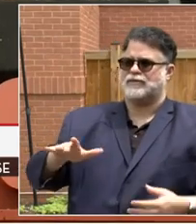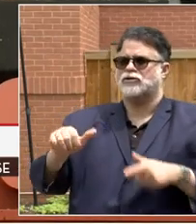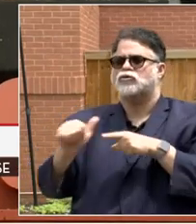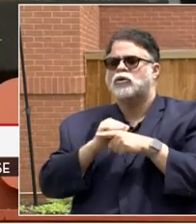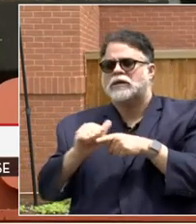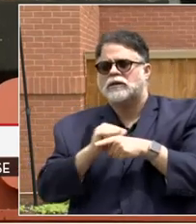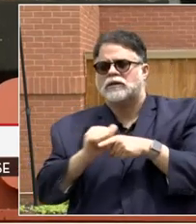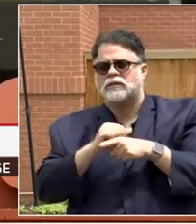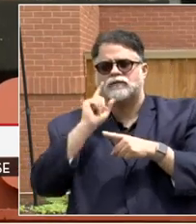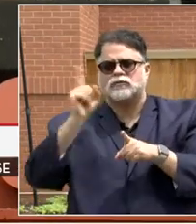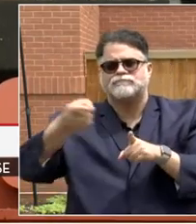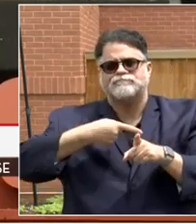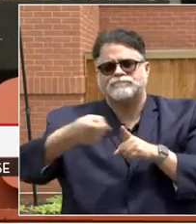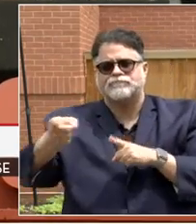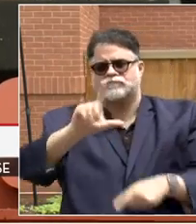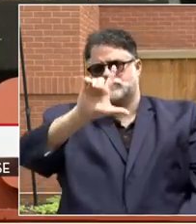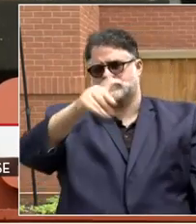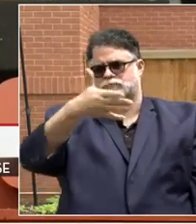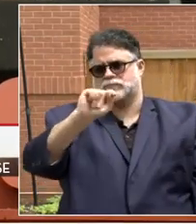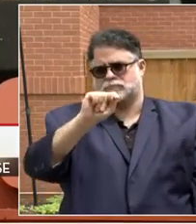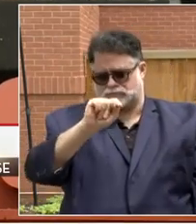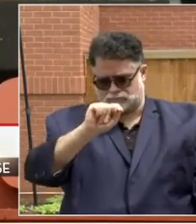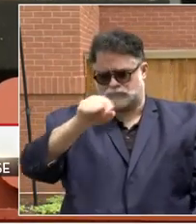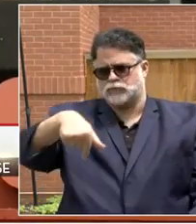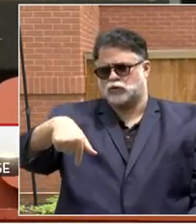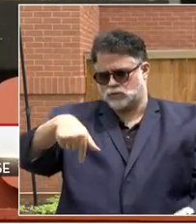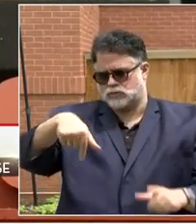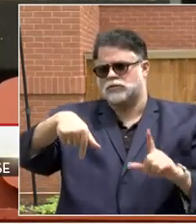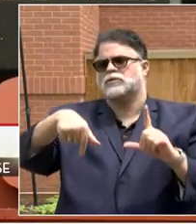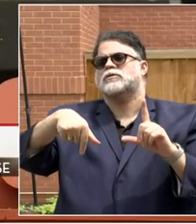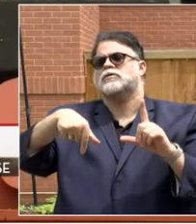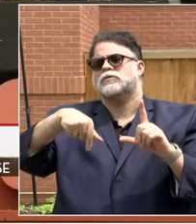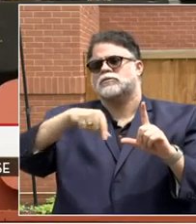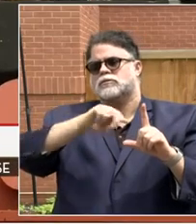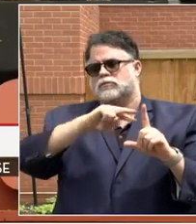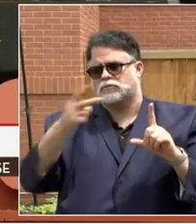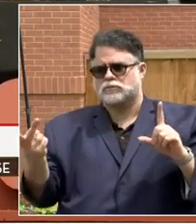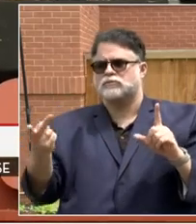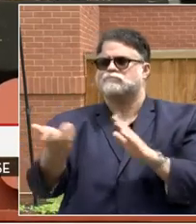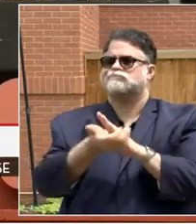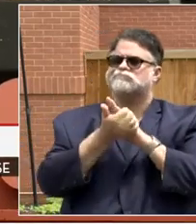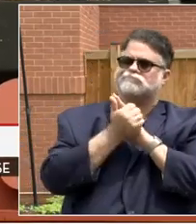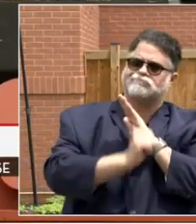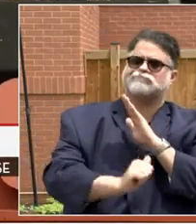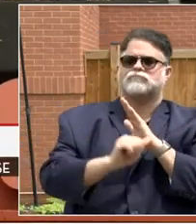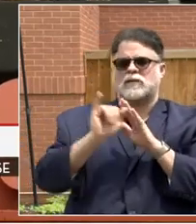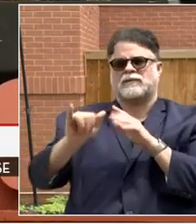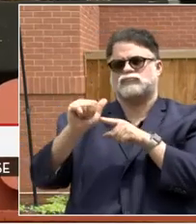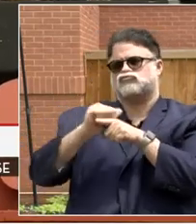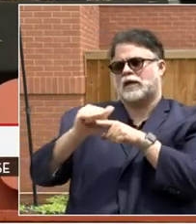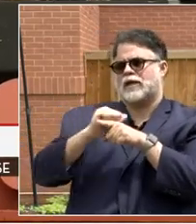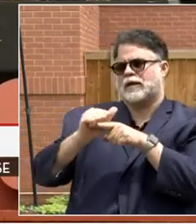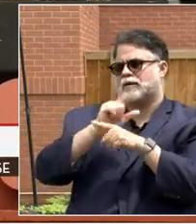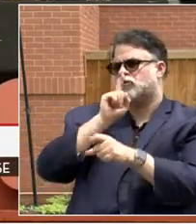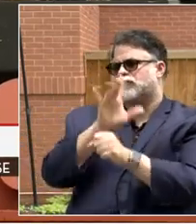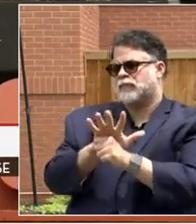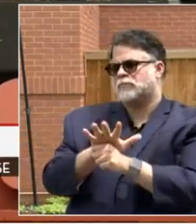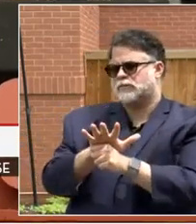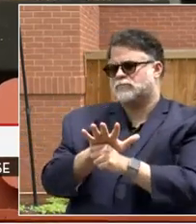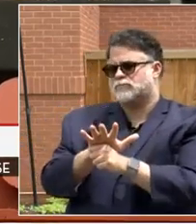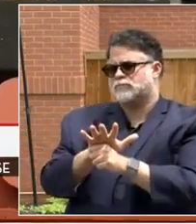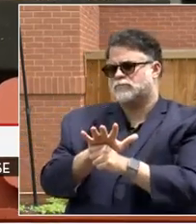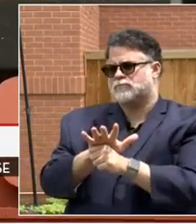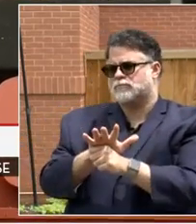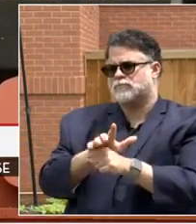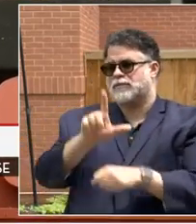LGBTQ competence, but I'll actually have to confirm what training they have. You heard Linda talk about an